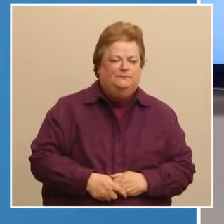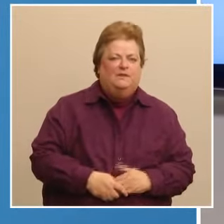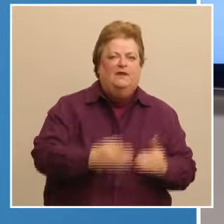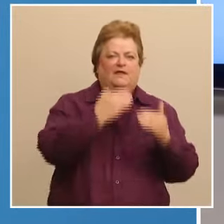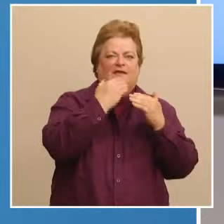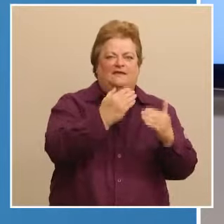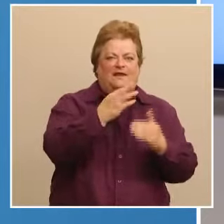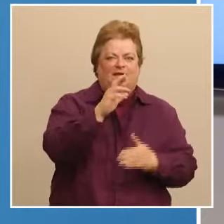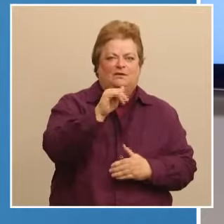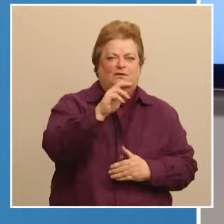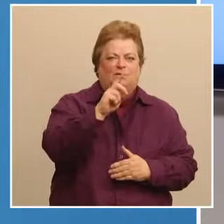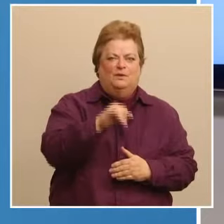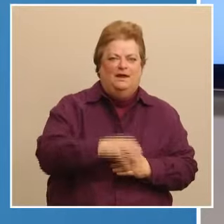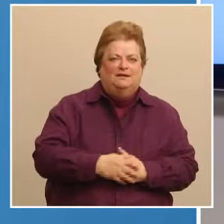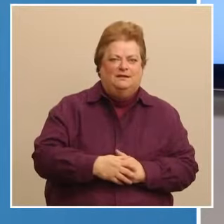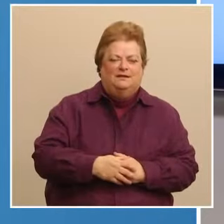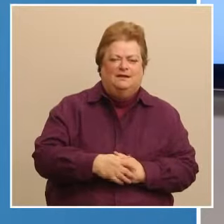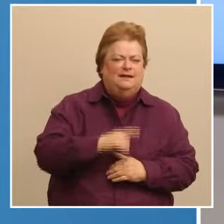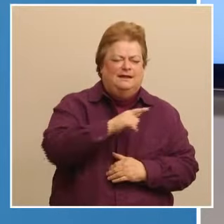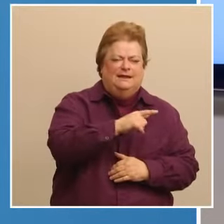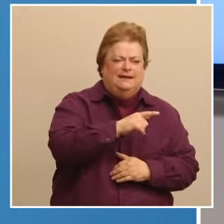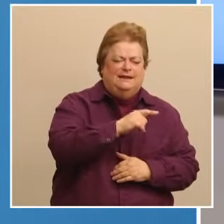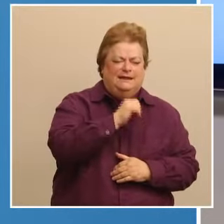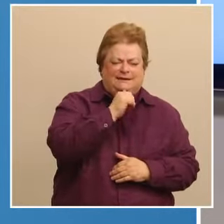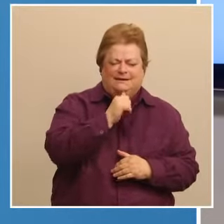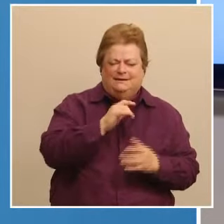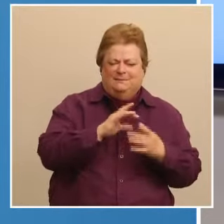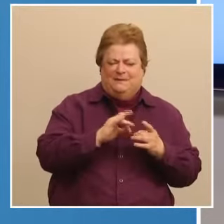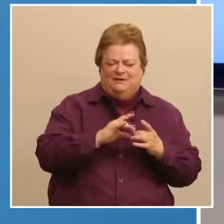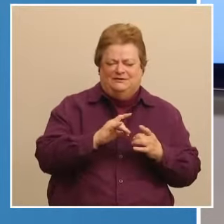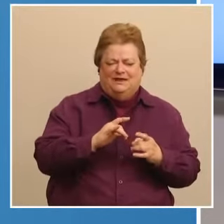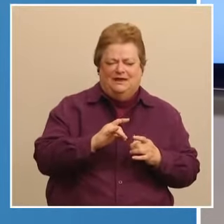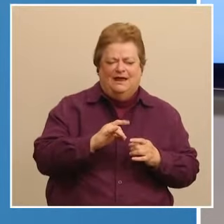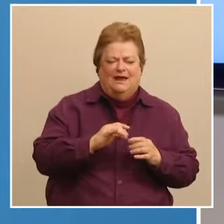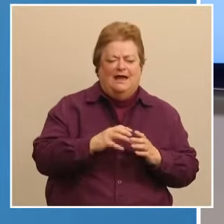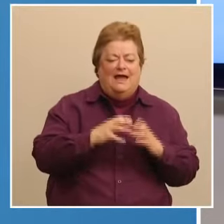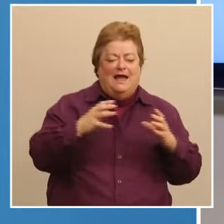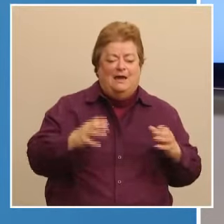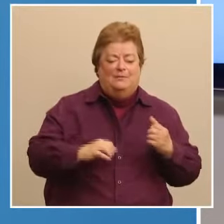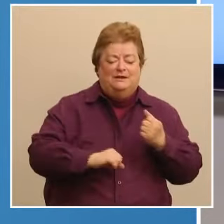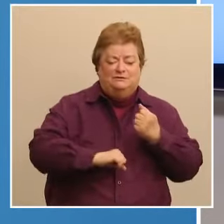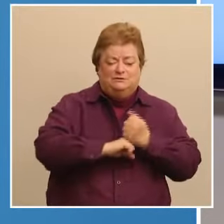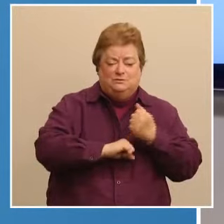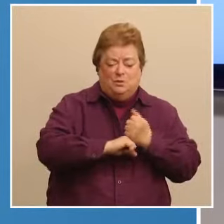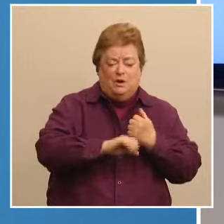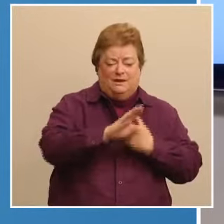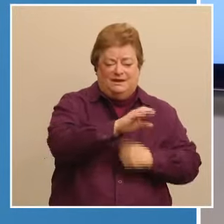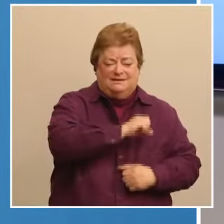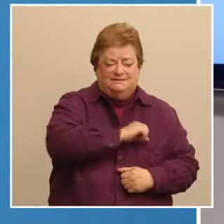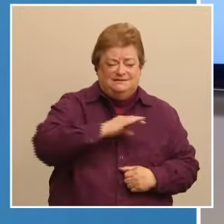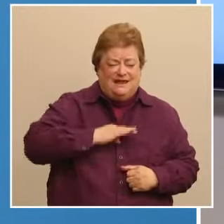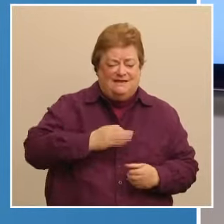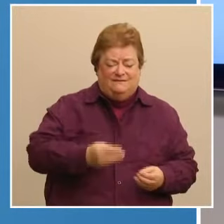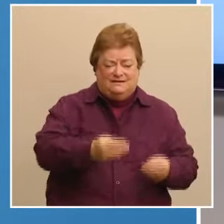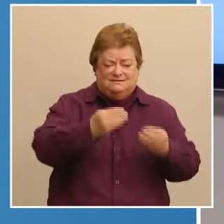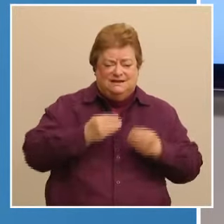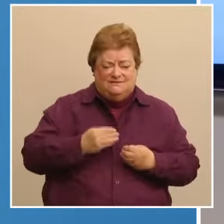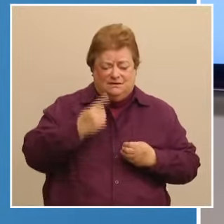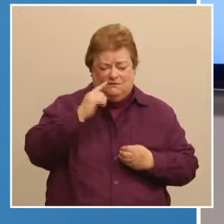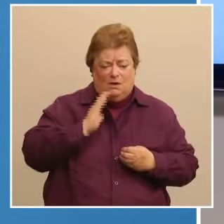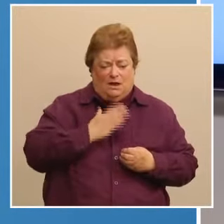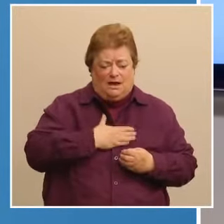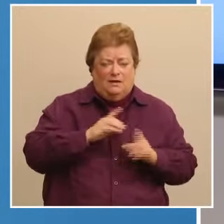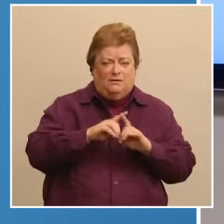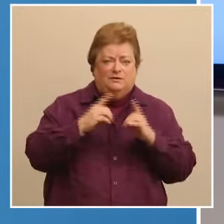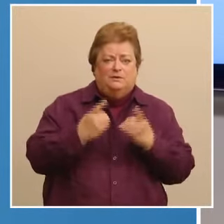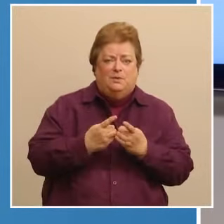Thank you, Randy. Randy didn't mention either how much support his staff has provided to our